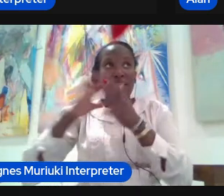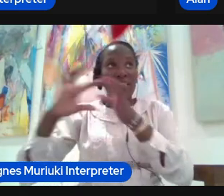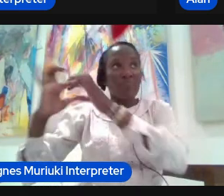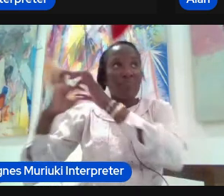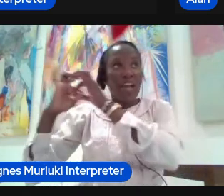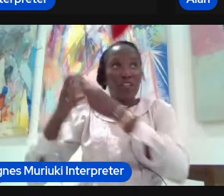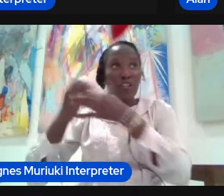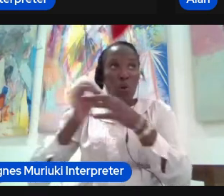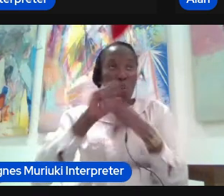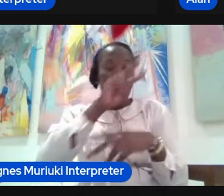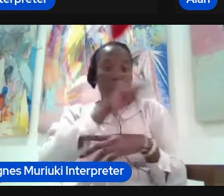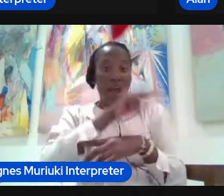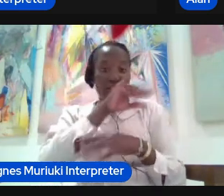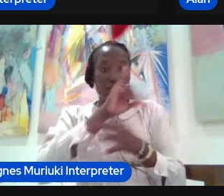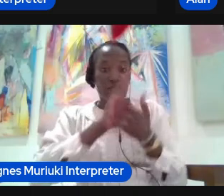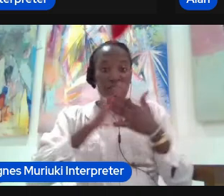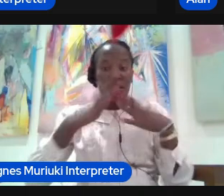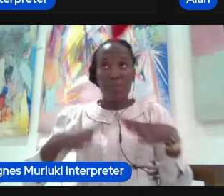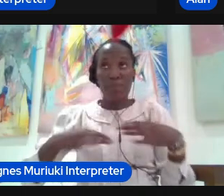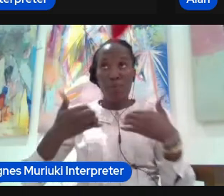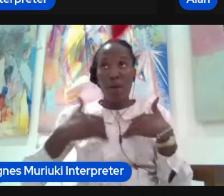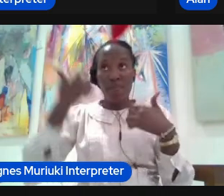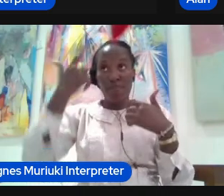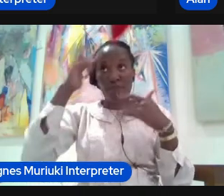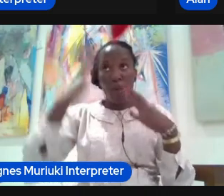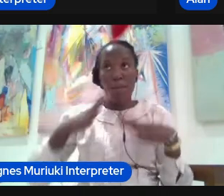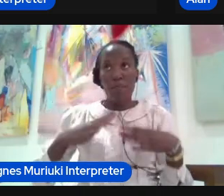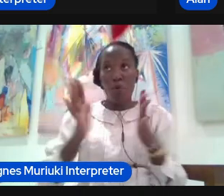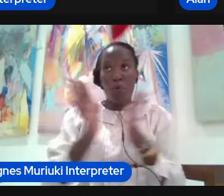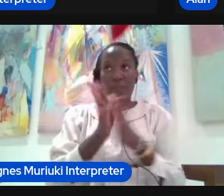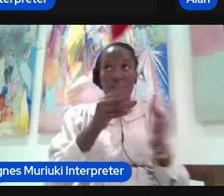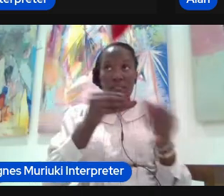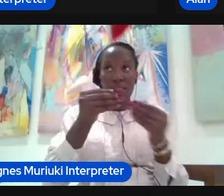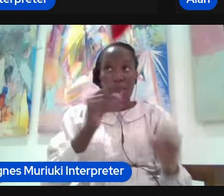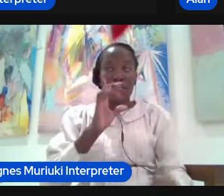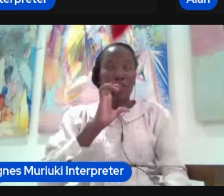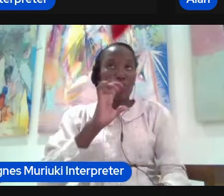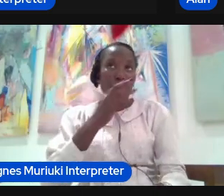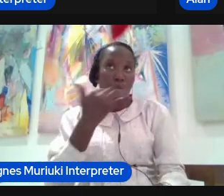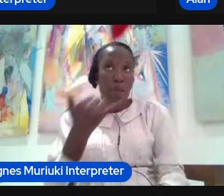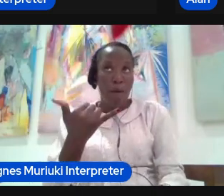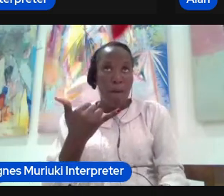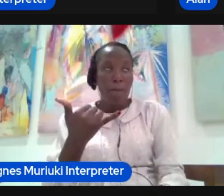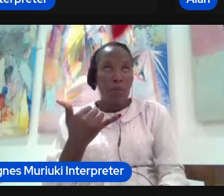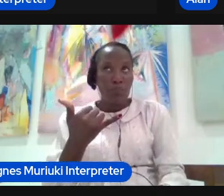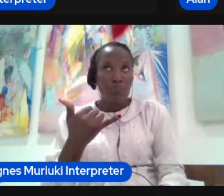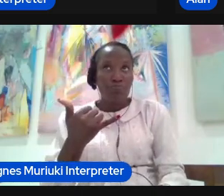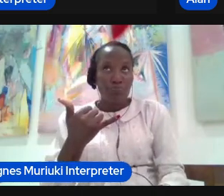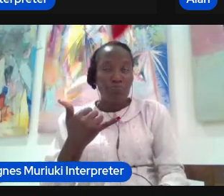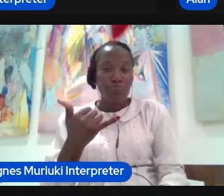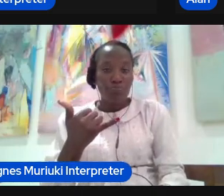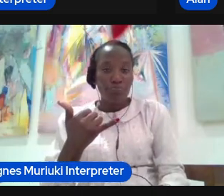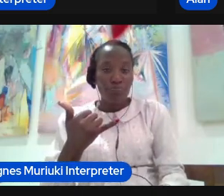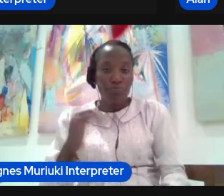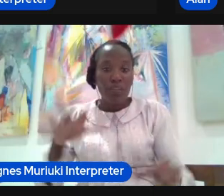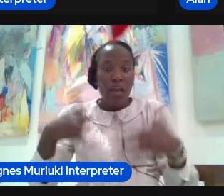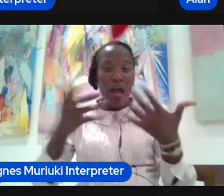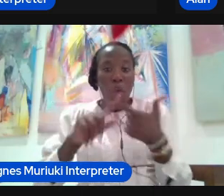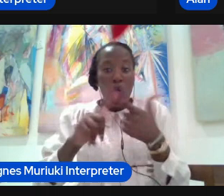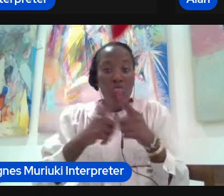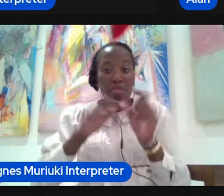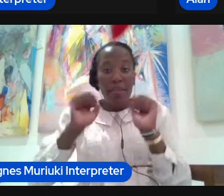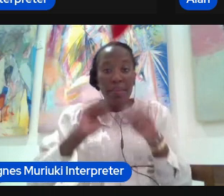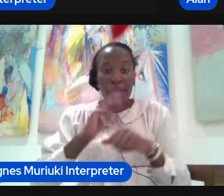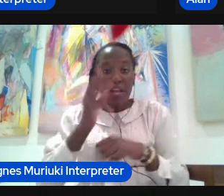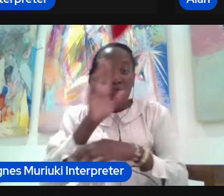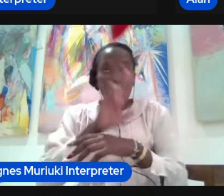attitudes that people have towards persons with disabilities. So um, how then can we